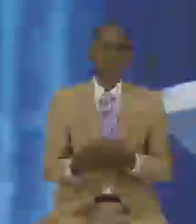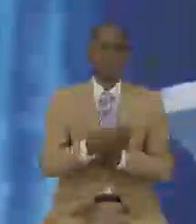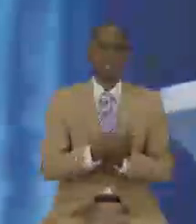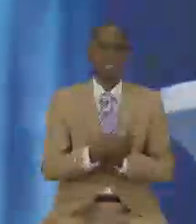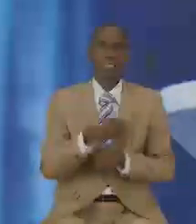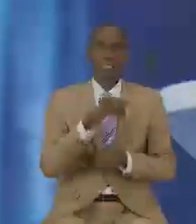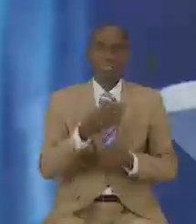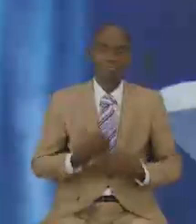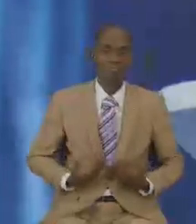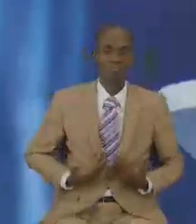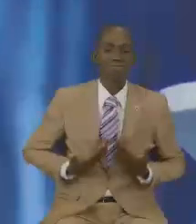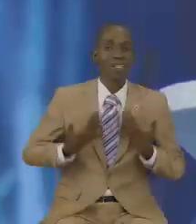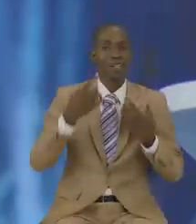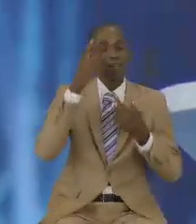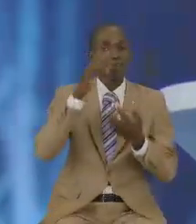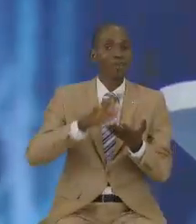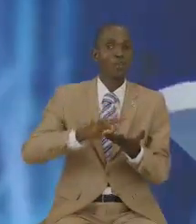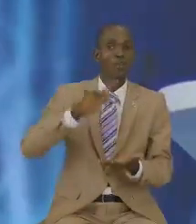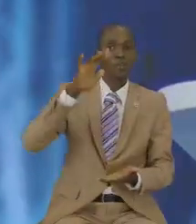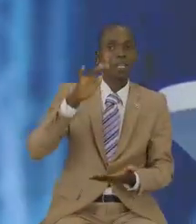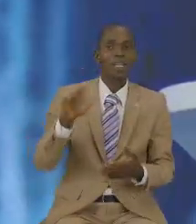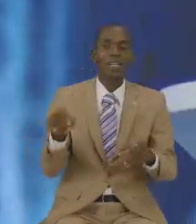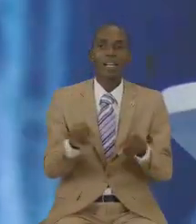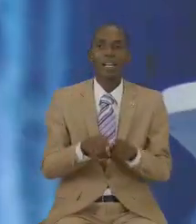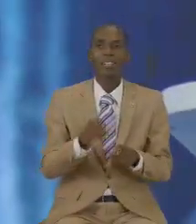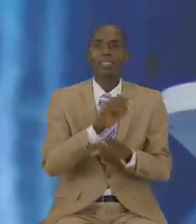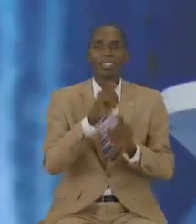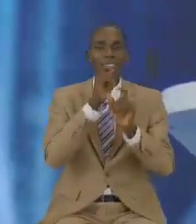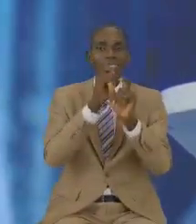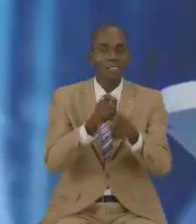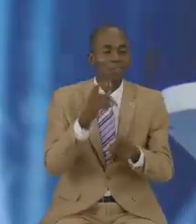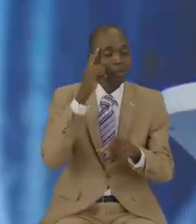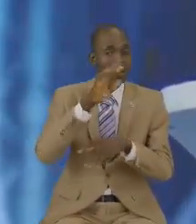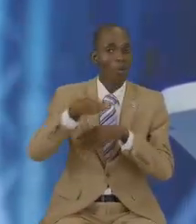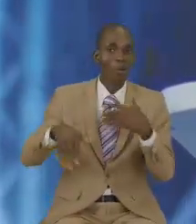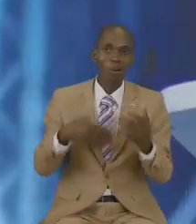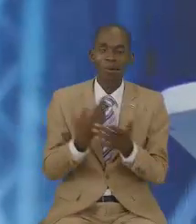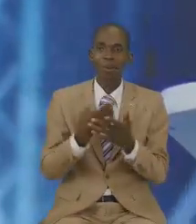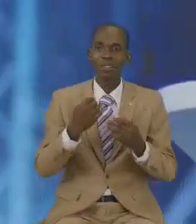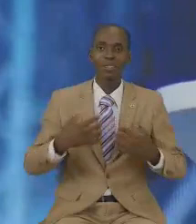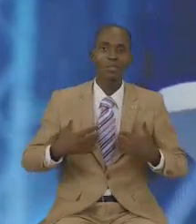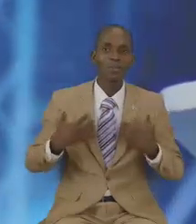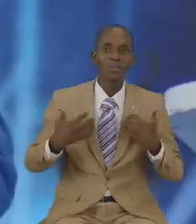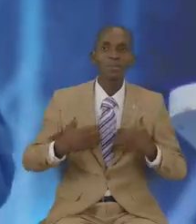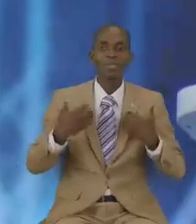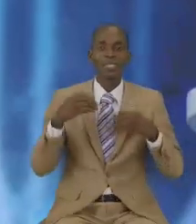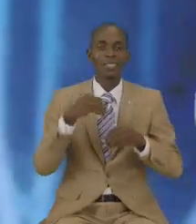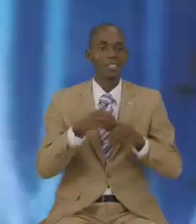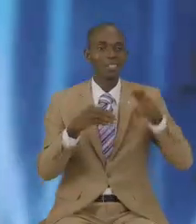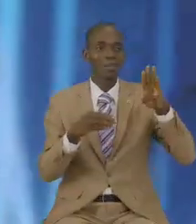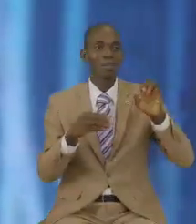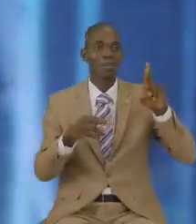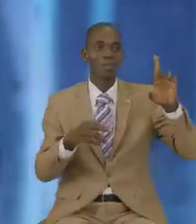ignited for glory as a gift from all the youth in Bori